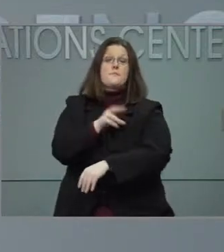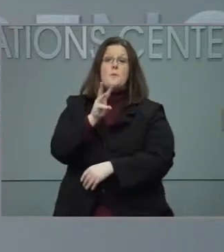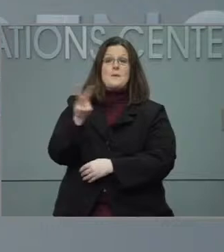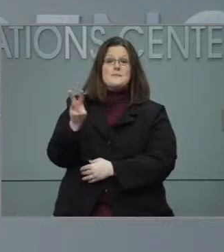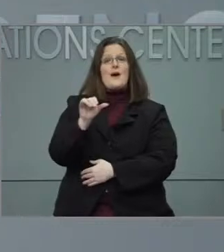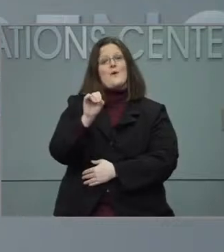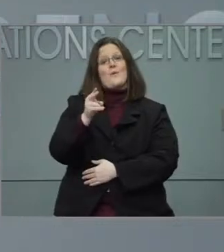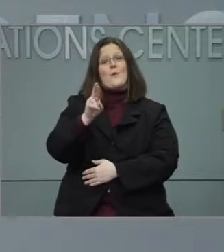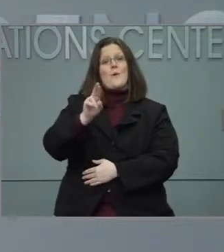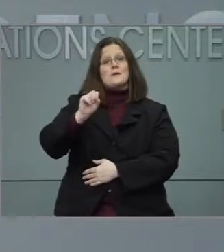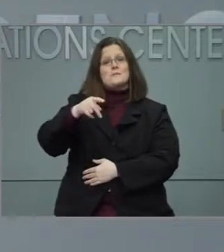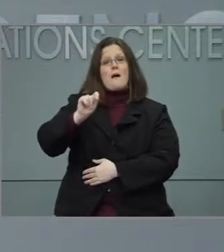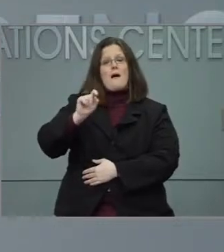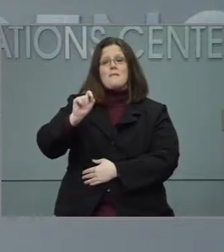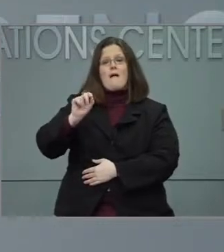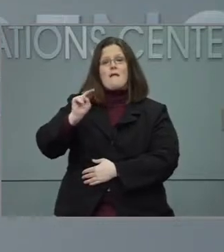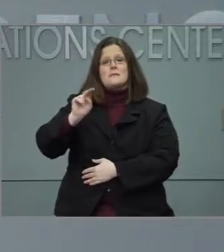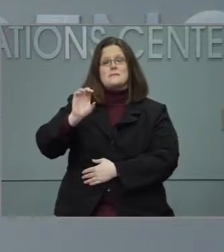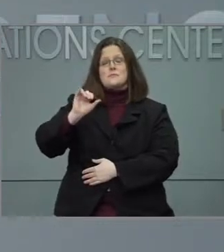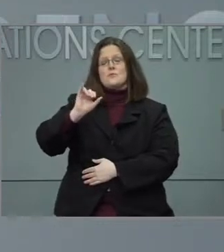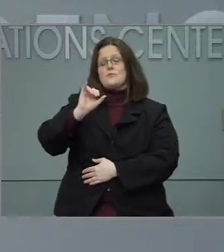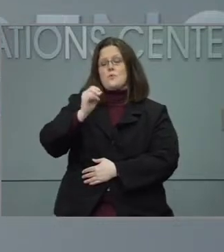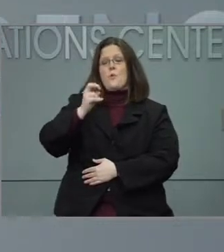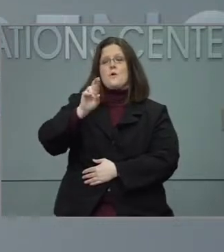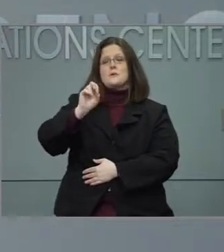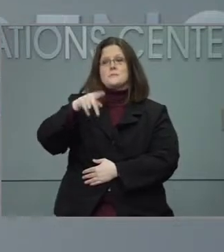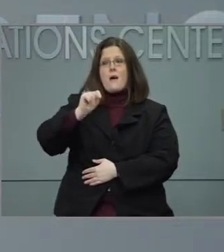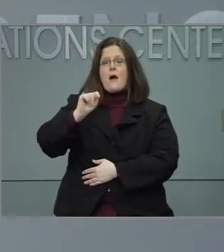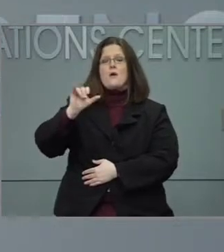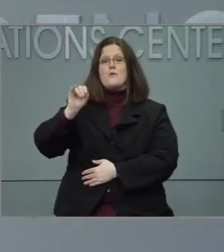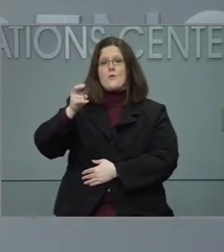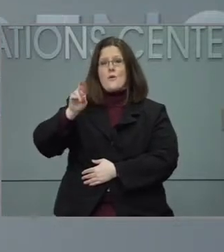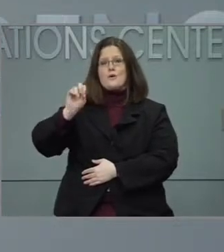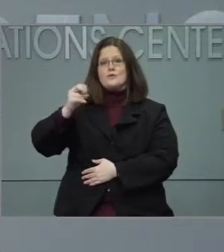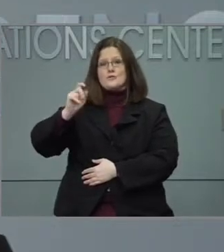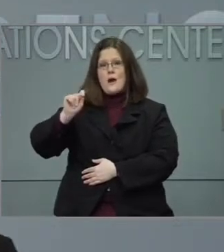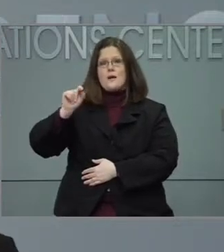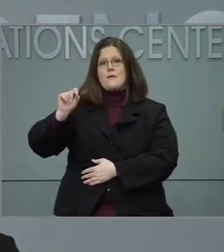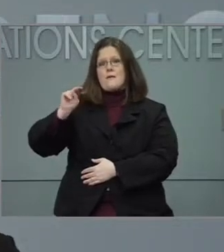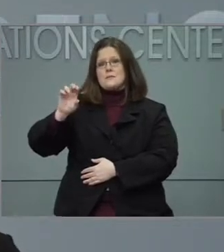yourspot.yourshot.nc.gov to learn how you can help bring summer back. Thank you, Governor.